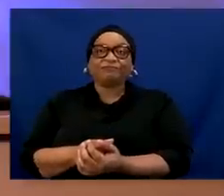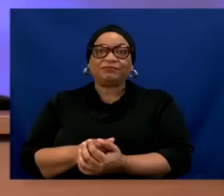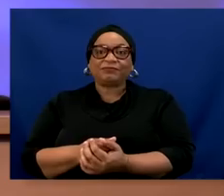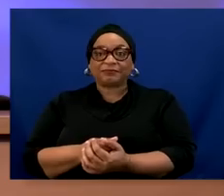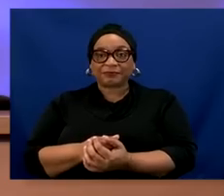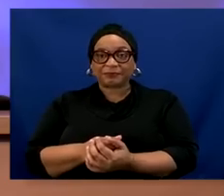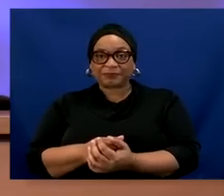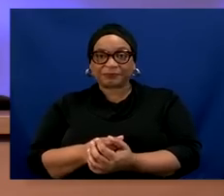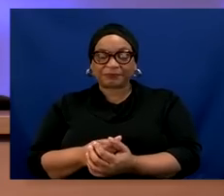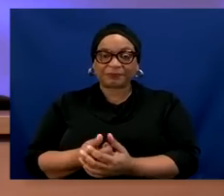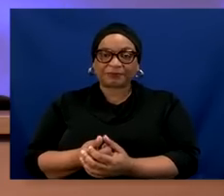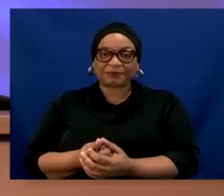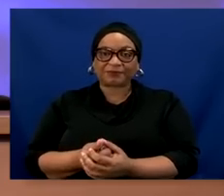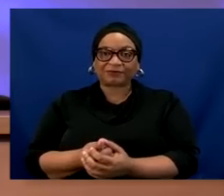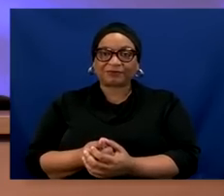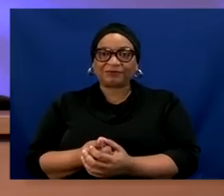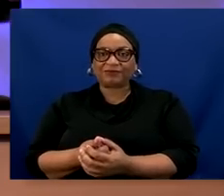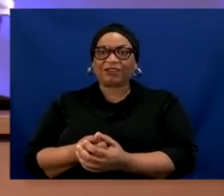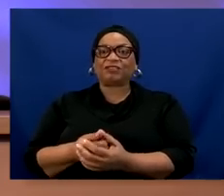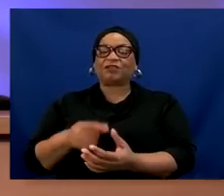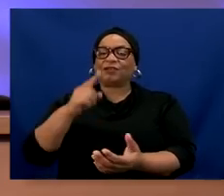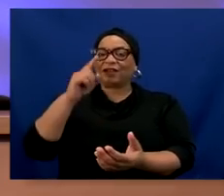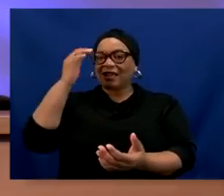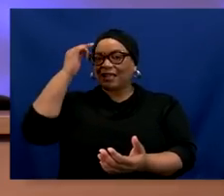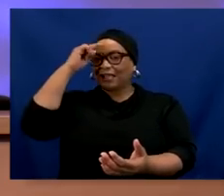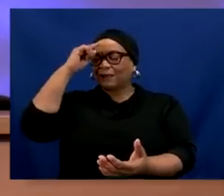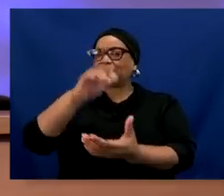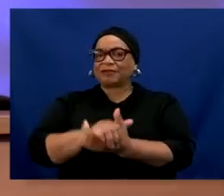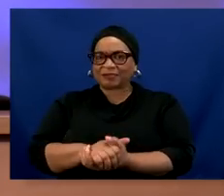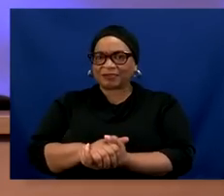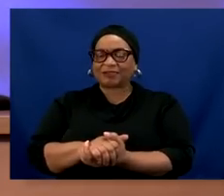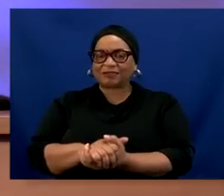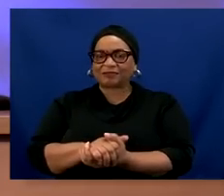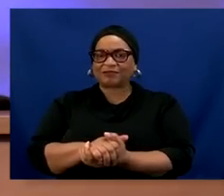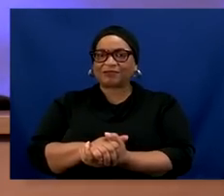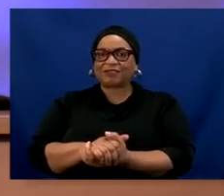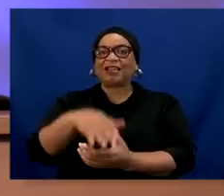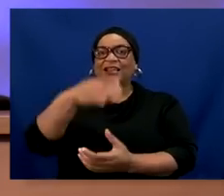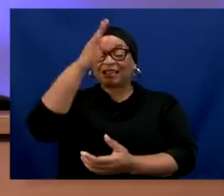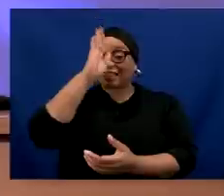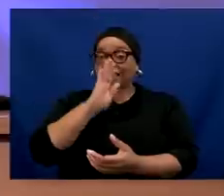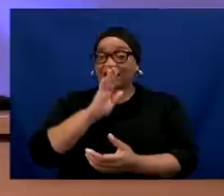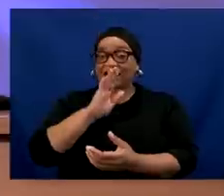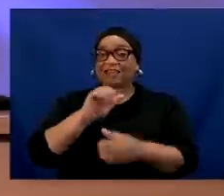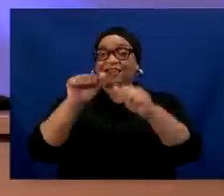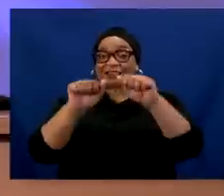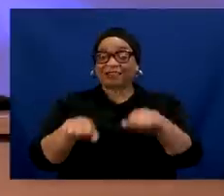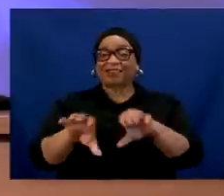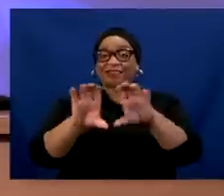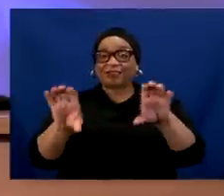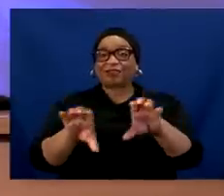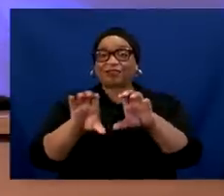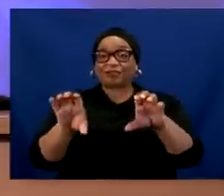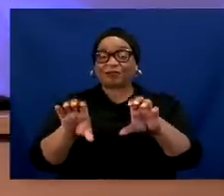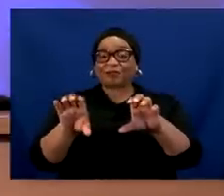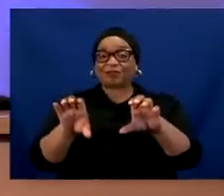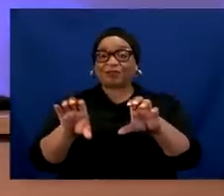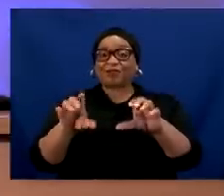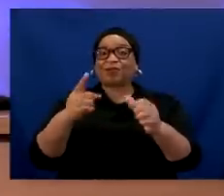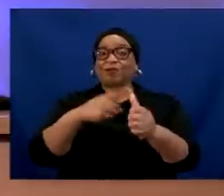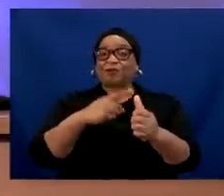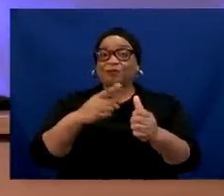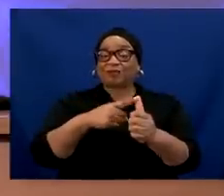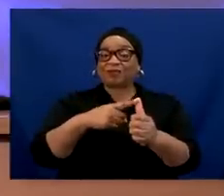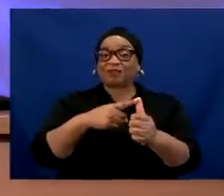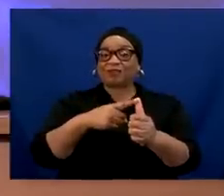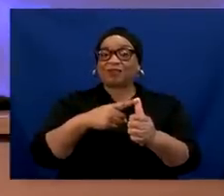So I'm convinced that God can do it because the Annunciation dictates